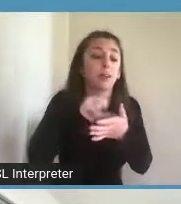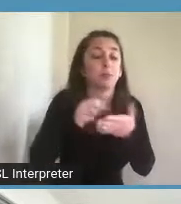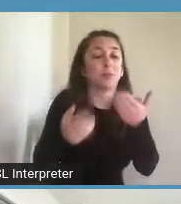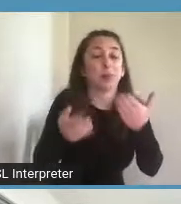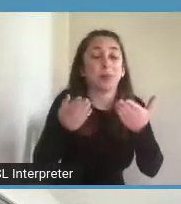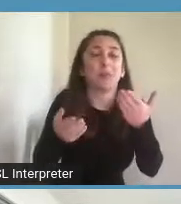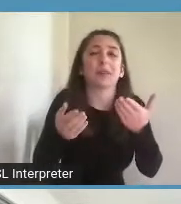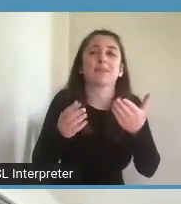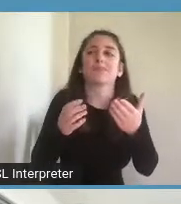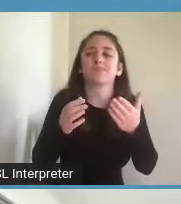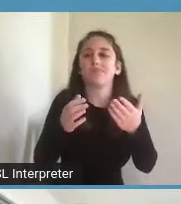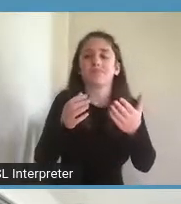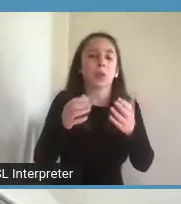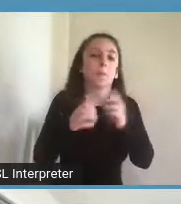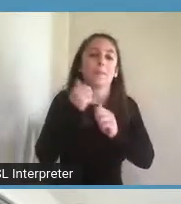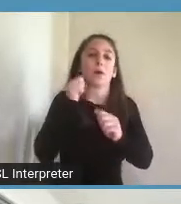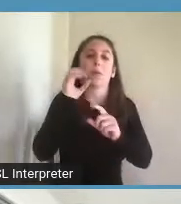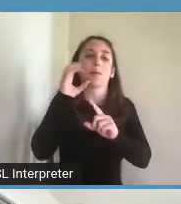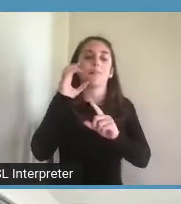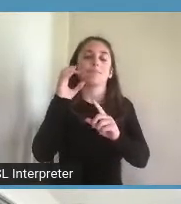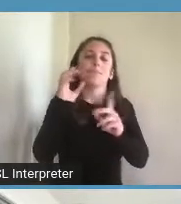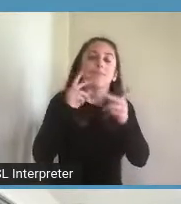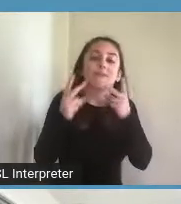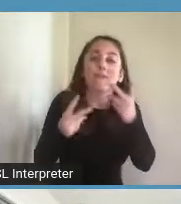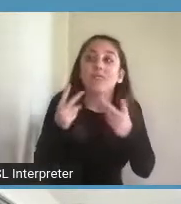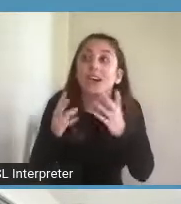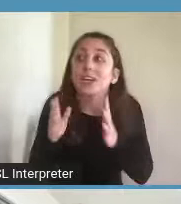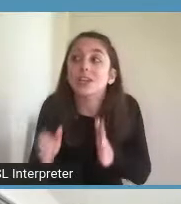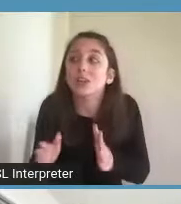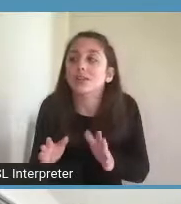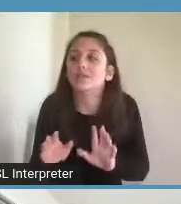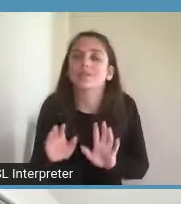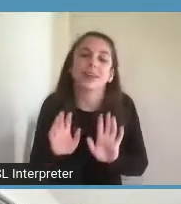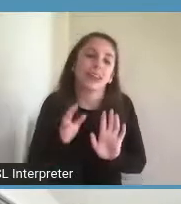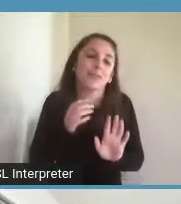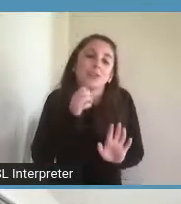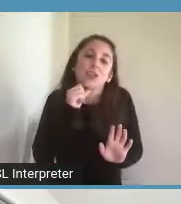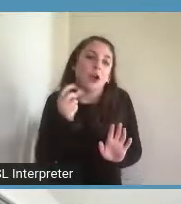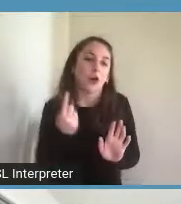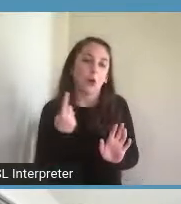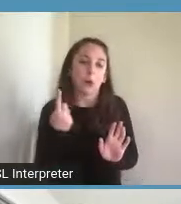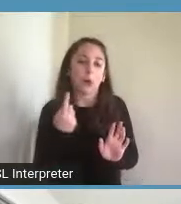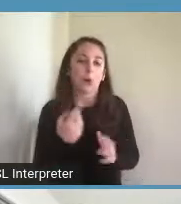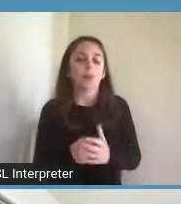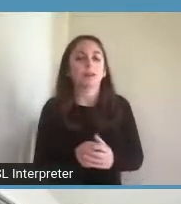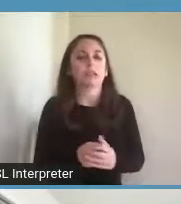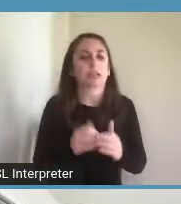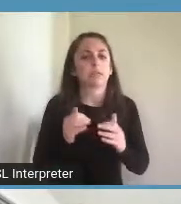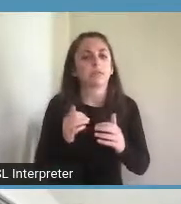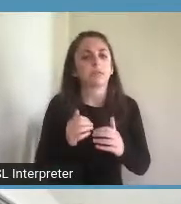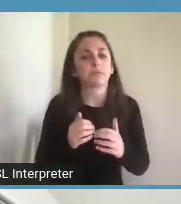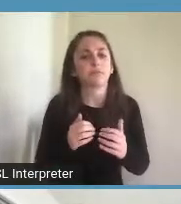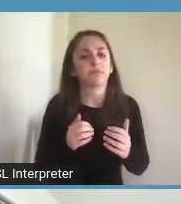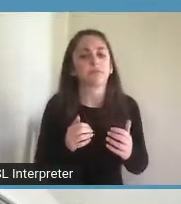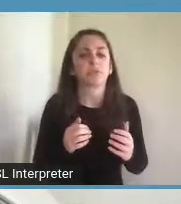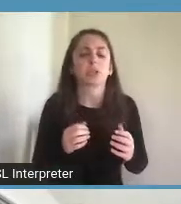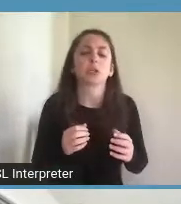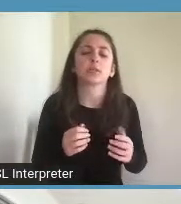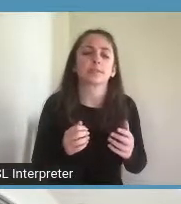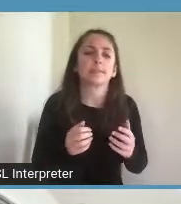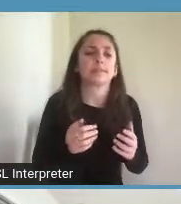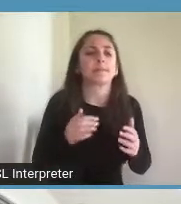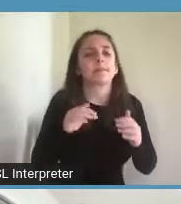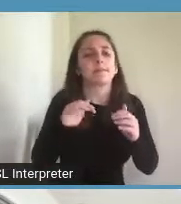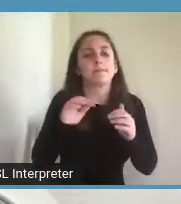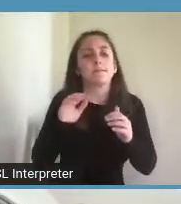We spend a lot of time thinking about our homepages, what's on them, how to use that, precious space. Everybody